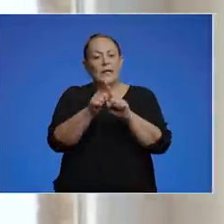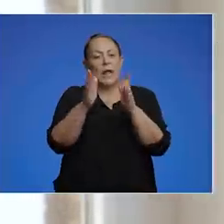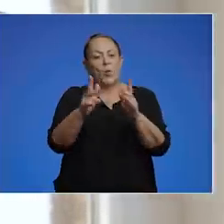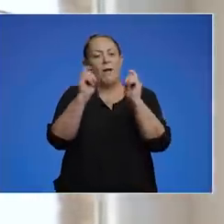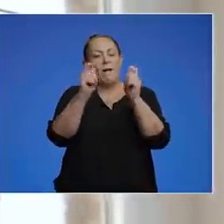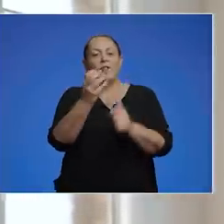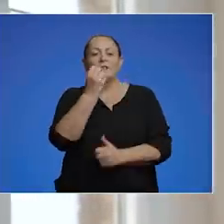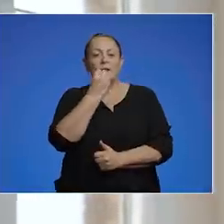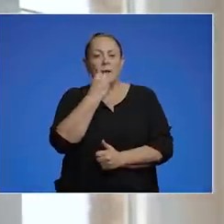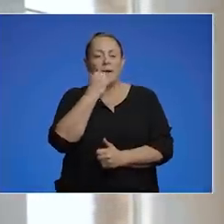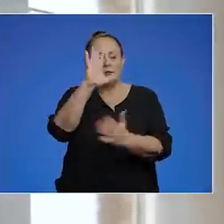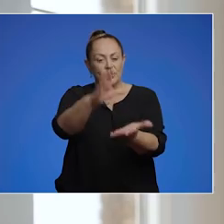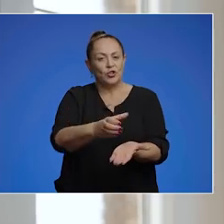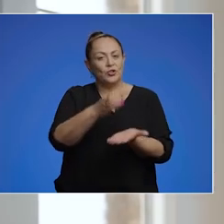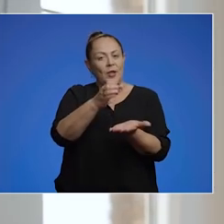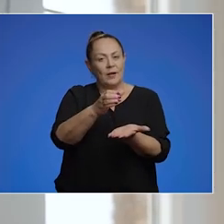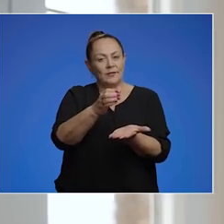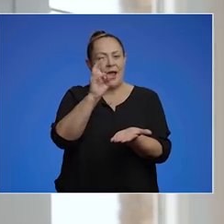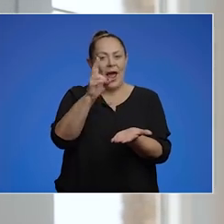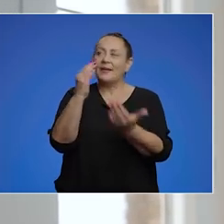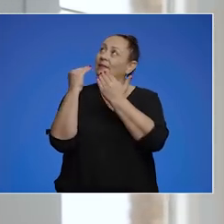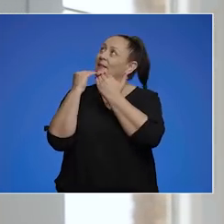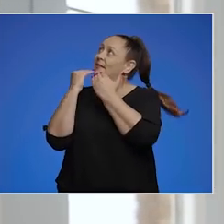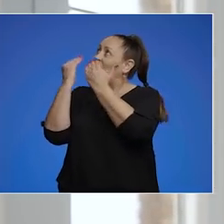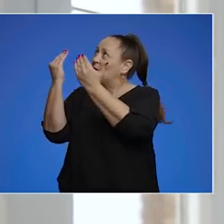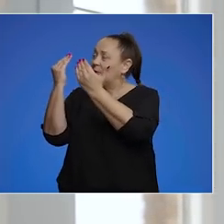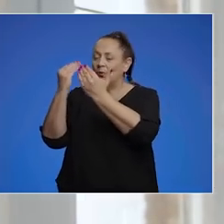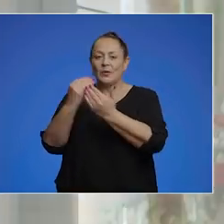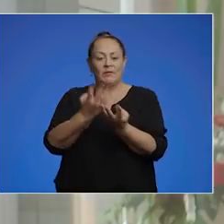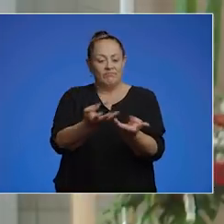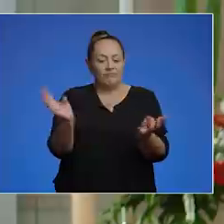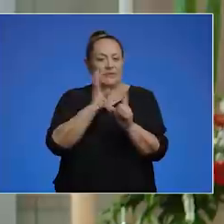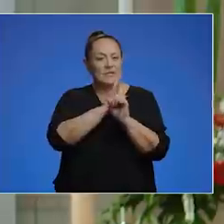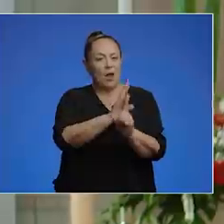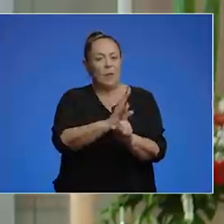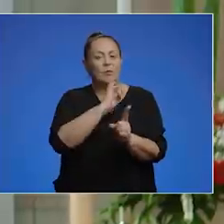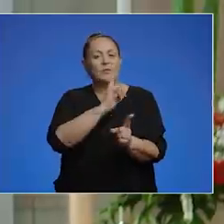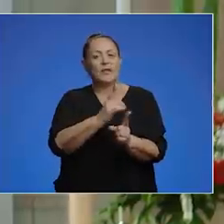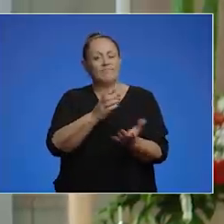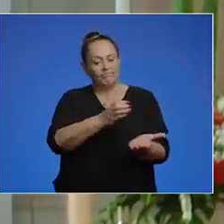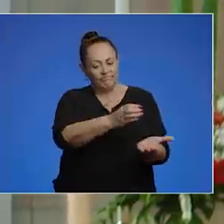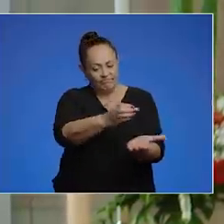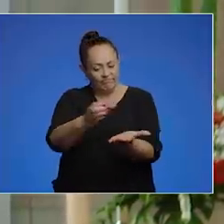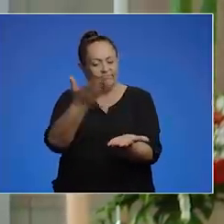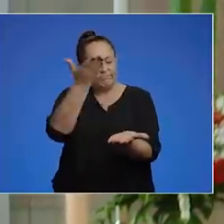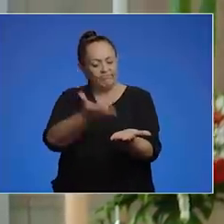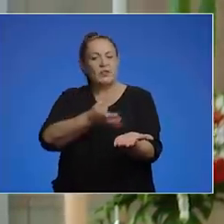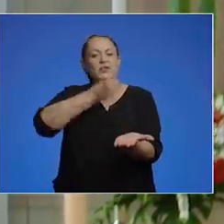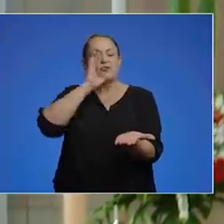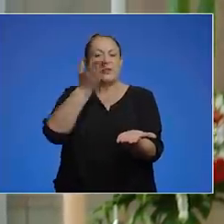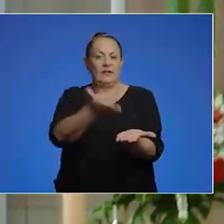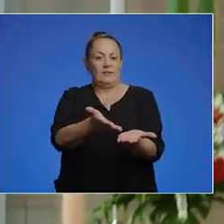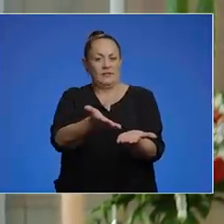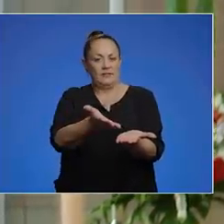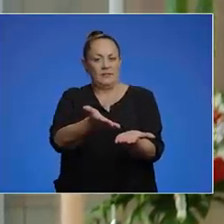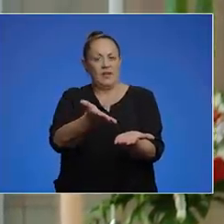In a similar way, when supper was ended, he took the chalice and, once more giving thanks, he gave it to his disciples, saying, "Take this,